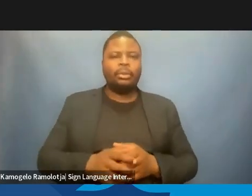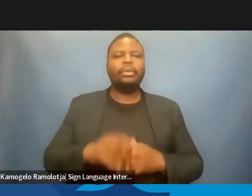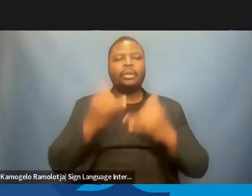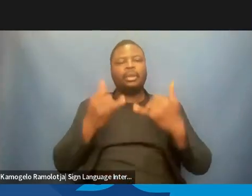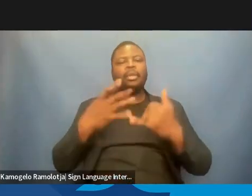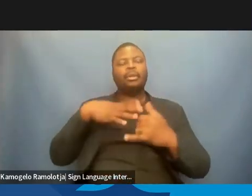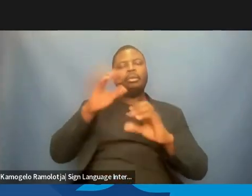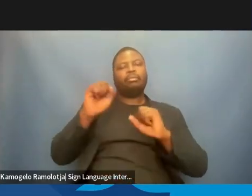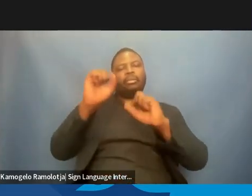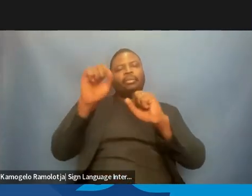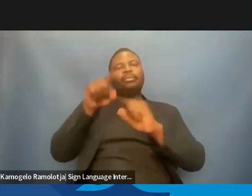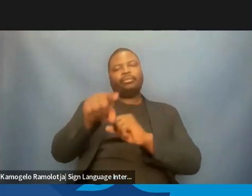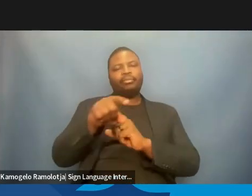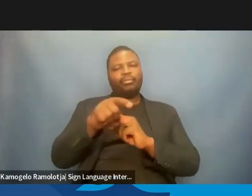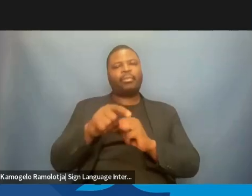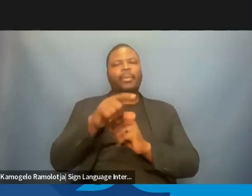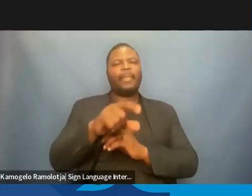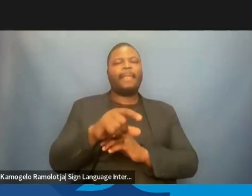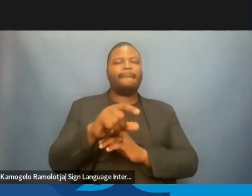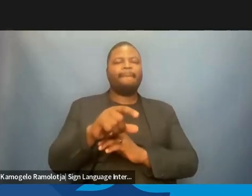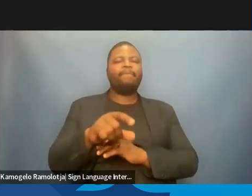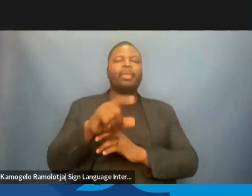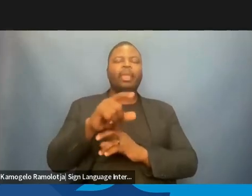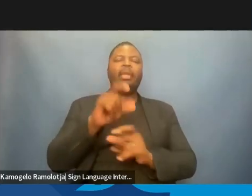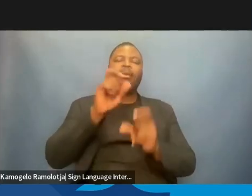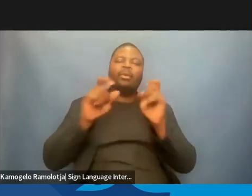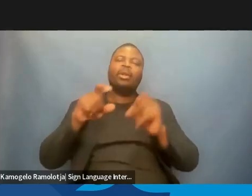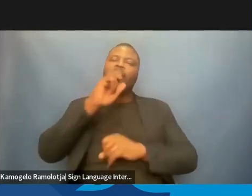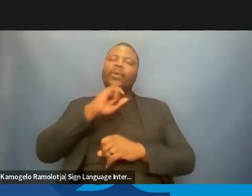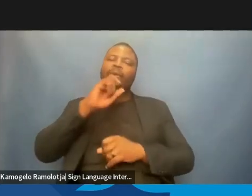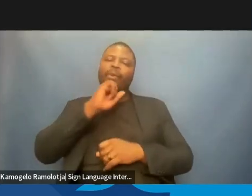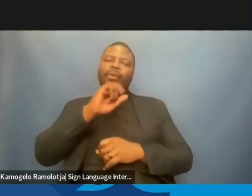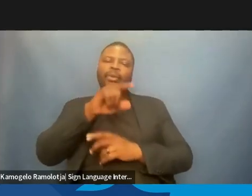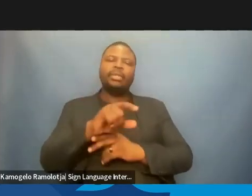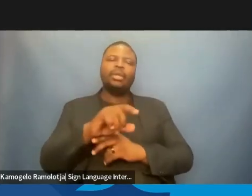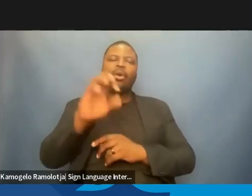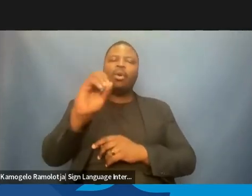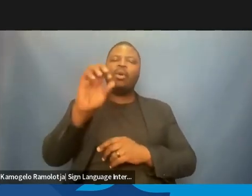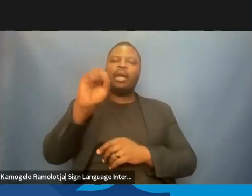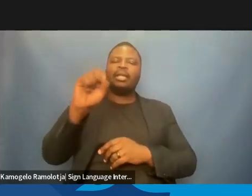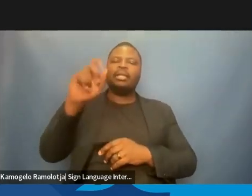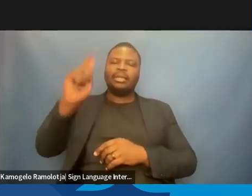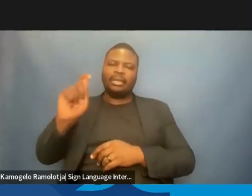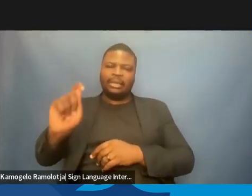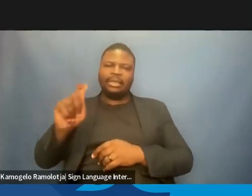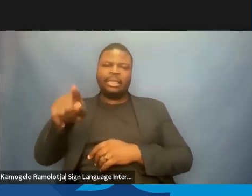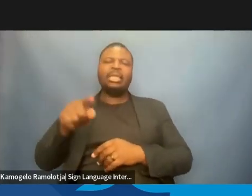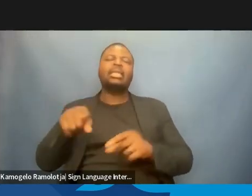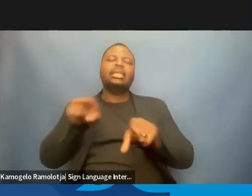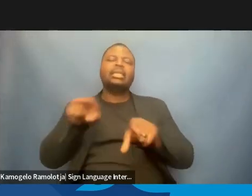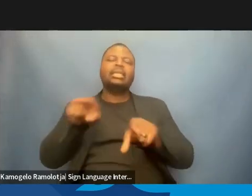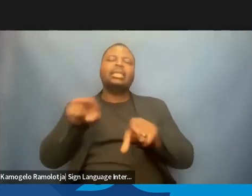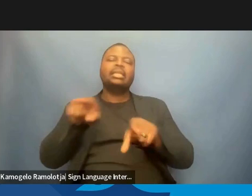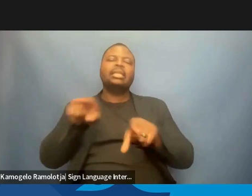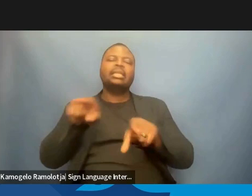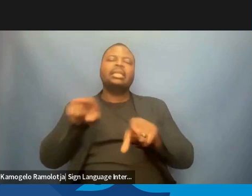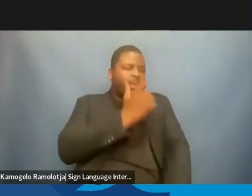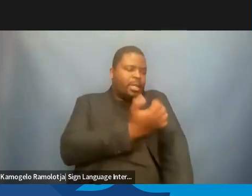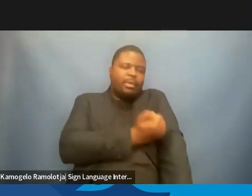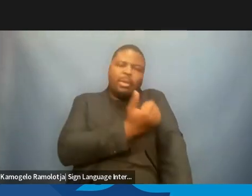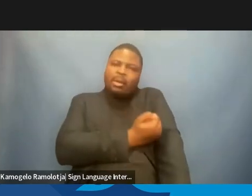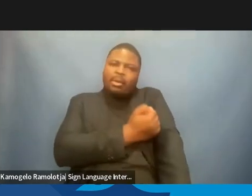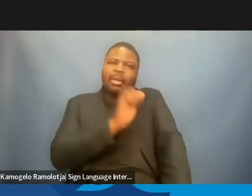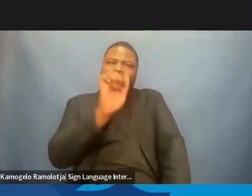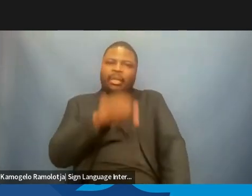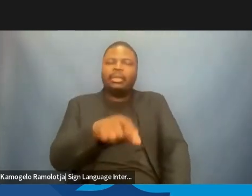and needles and syringes. My observation is that there's lack of trust